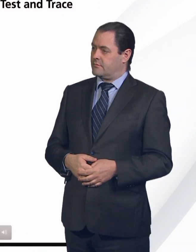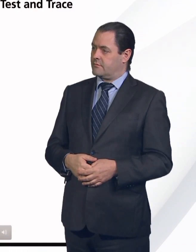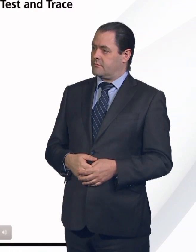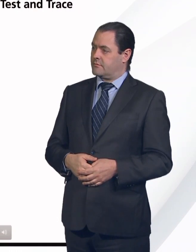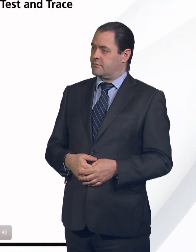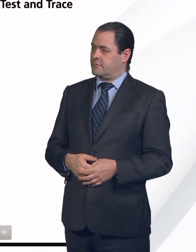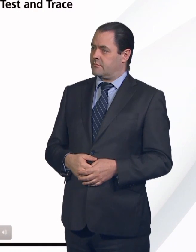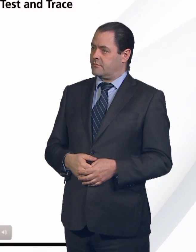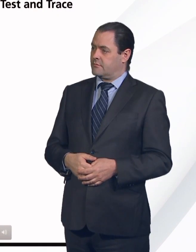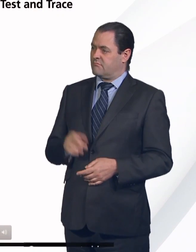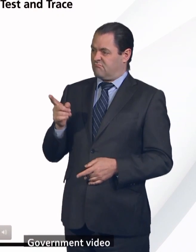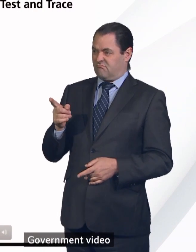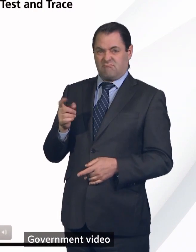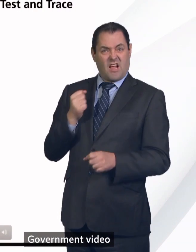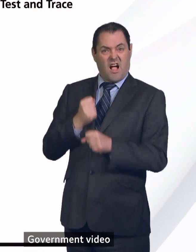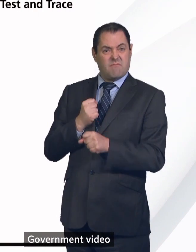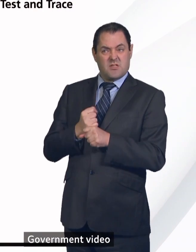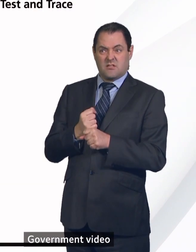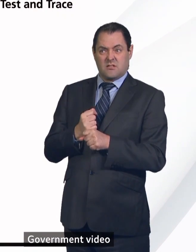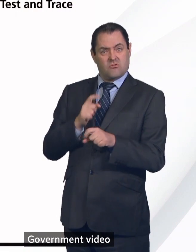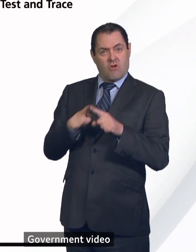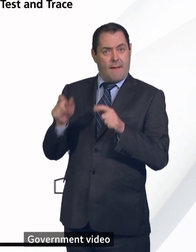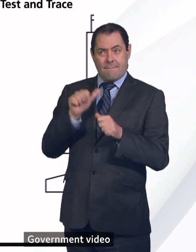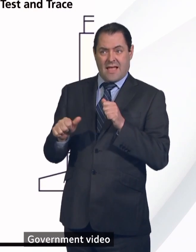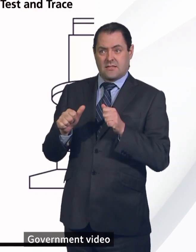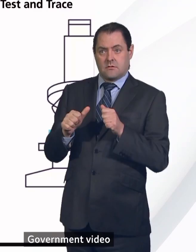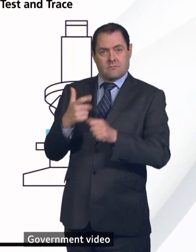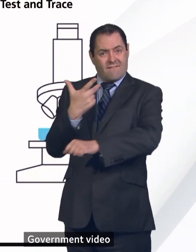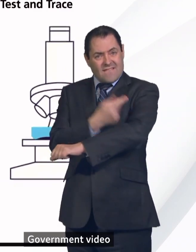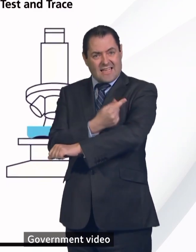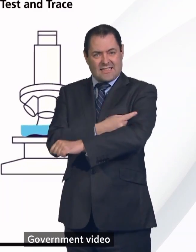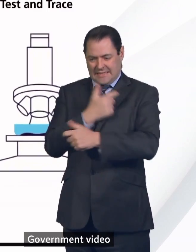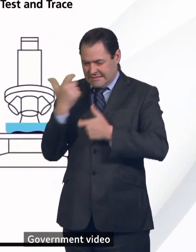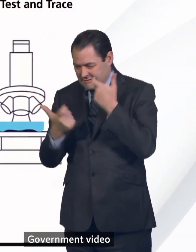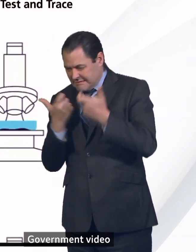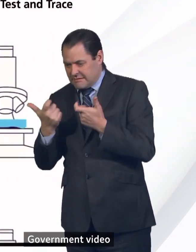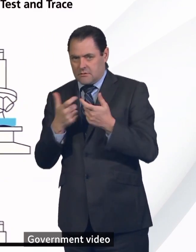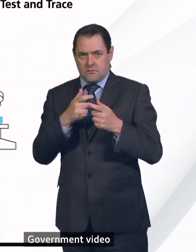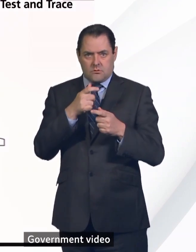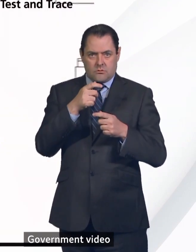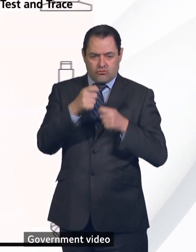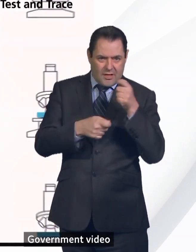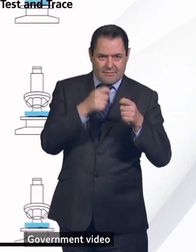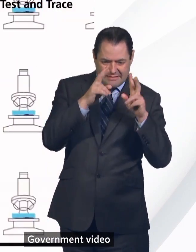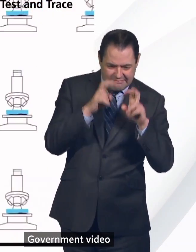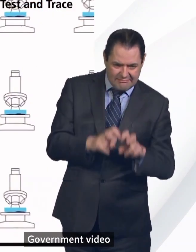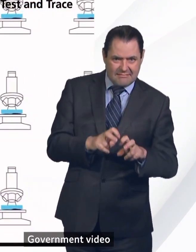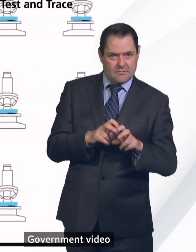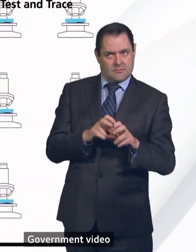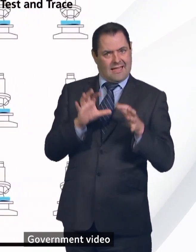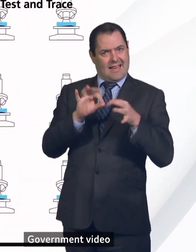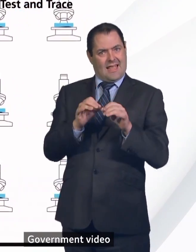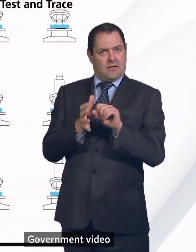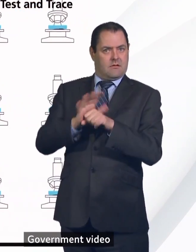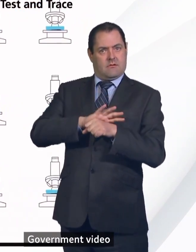The government is doing all it can to find and develop a vaccine or treatment for coronavirus. But how